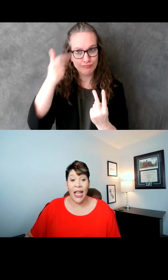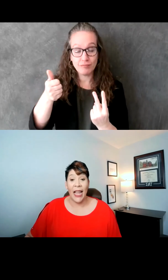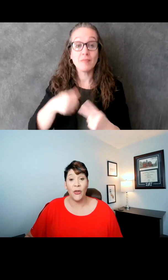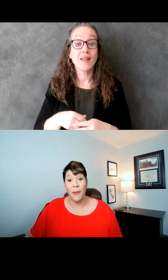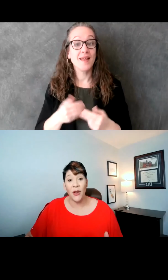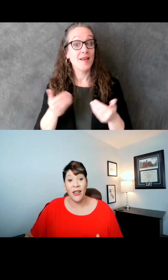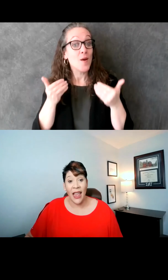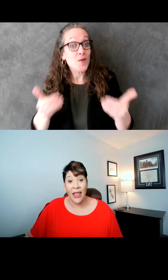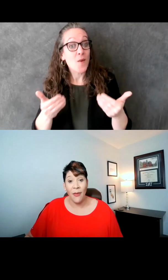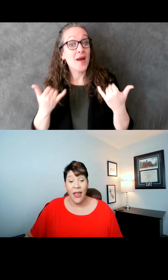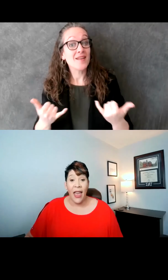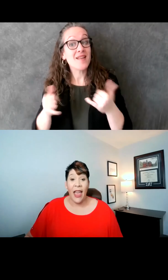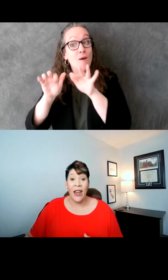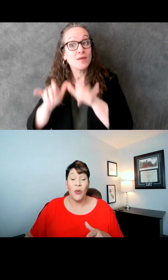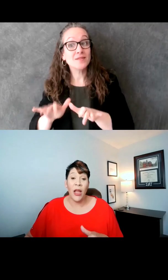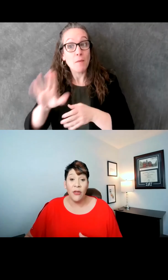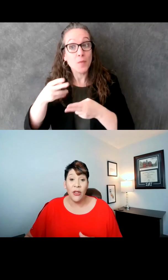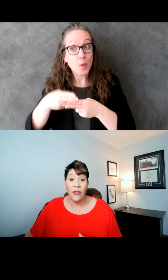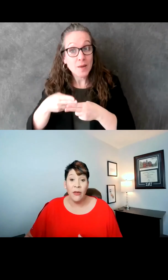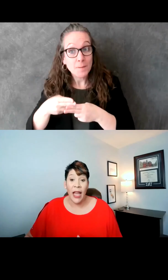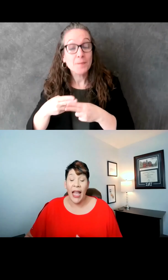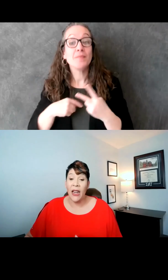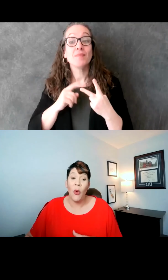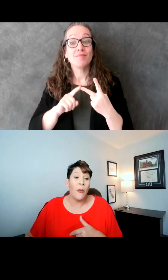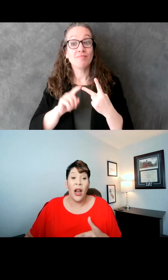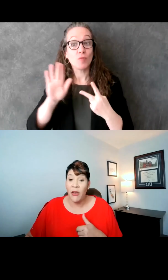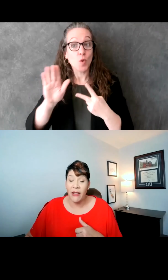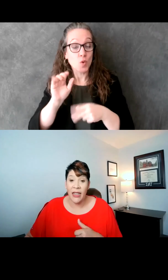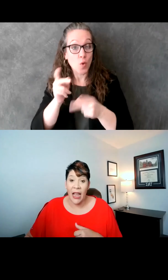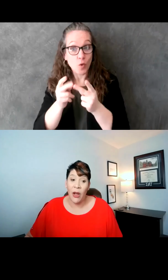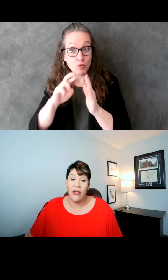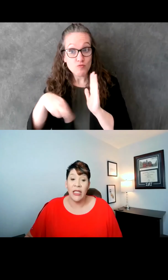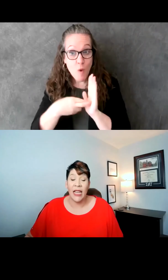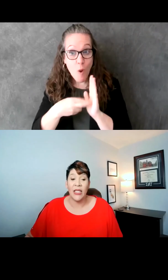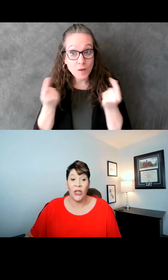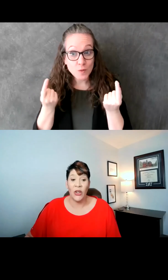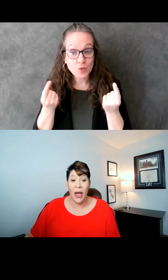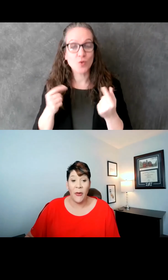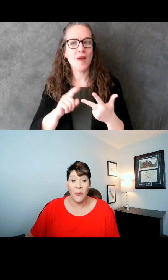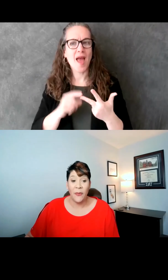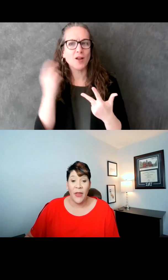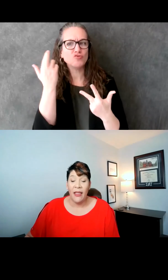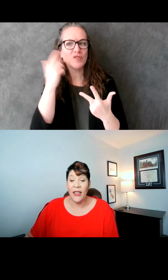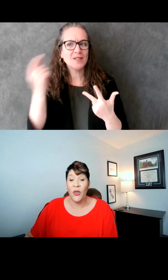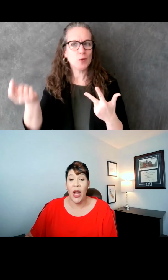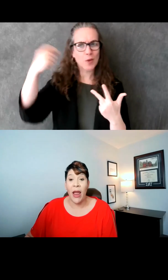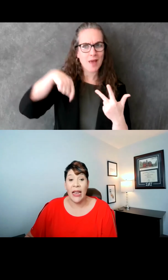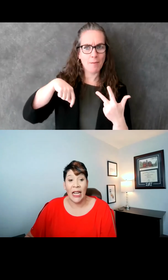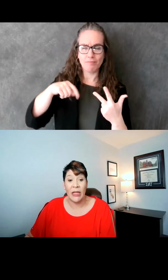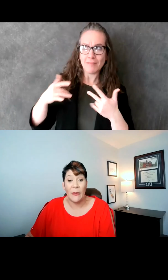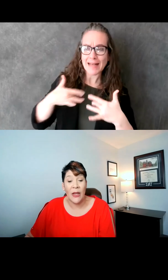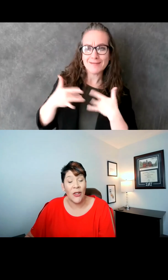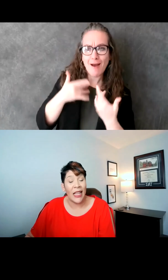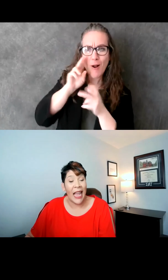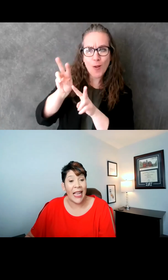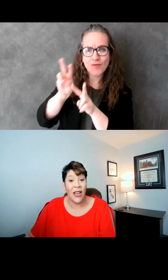the chat and drop your name and what you do and what brought you here today, what you're excited to learn about. That's a great way to connect